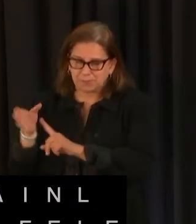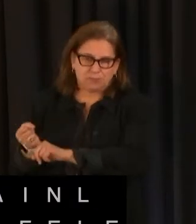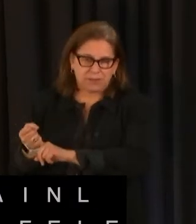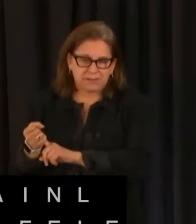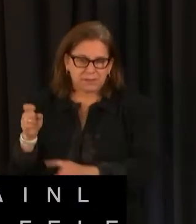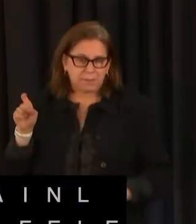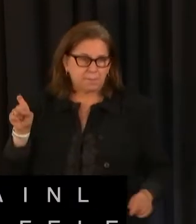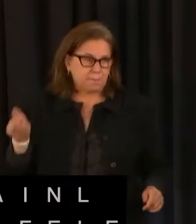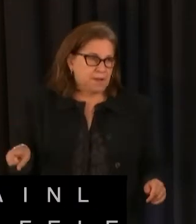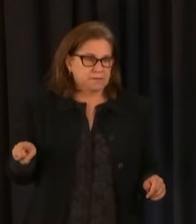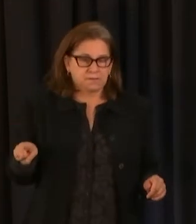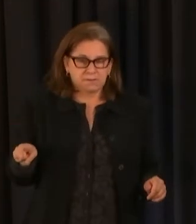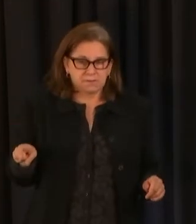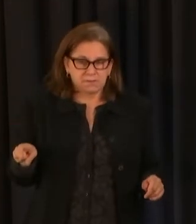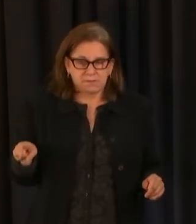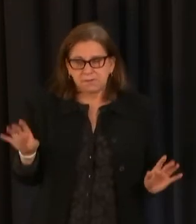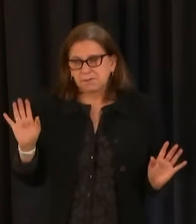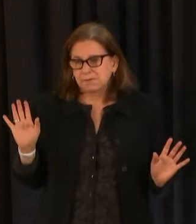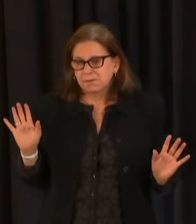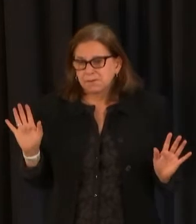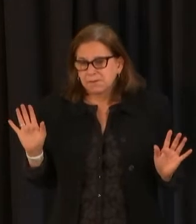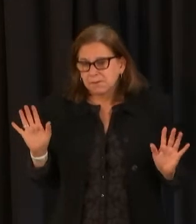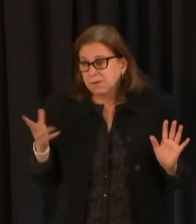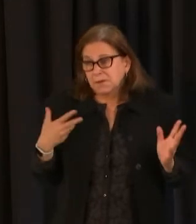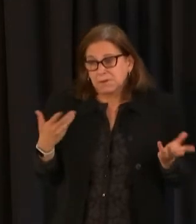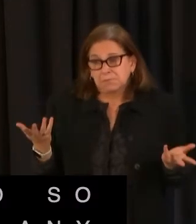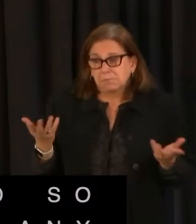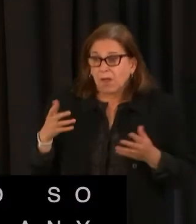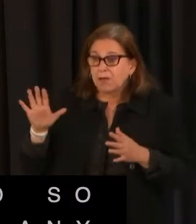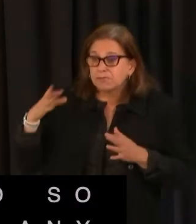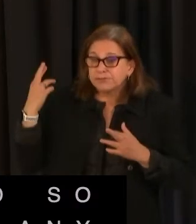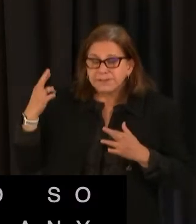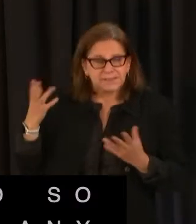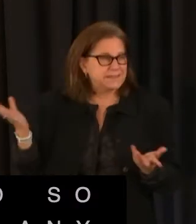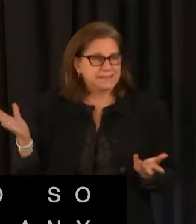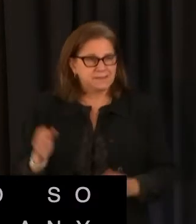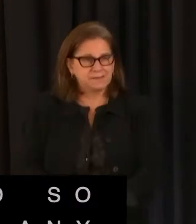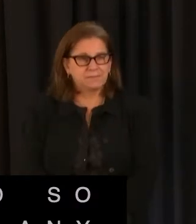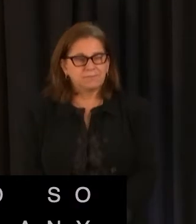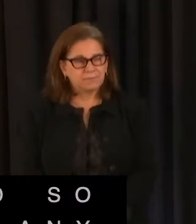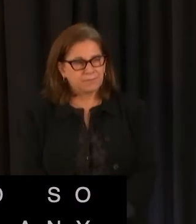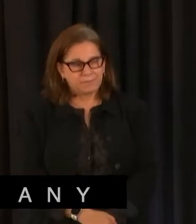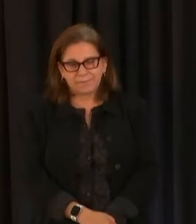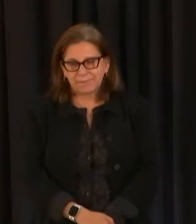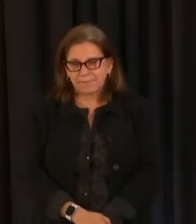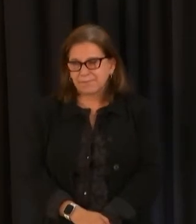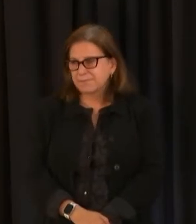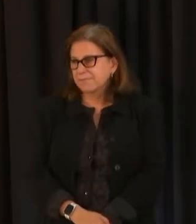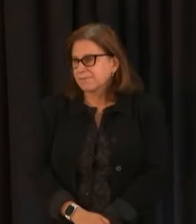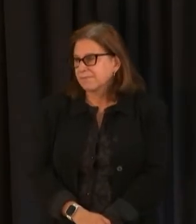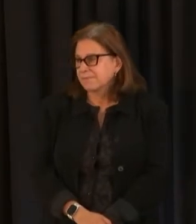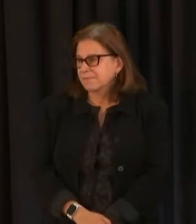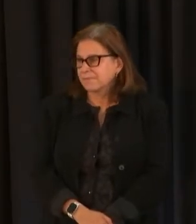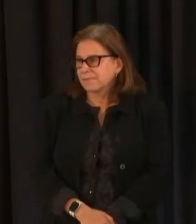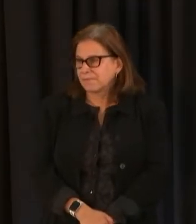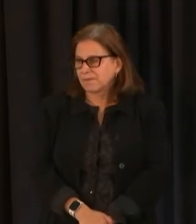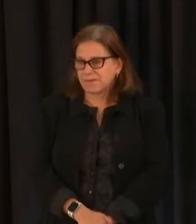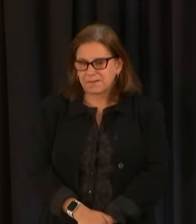if you have anything specific about the arrest motivation or the arrest reasons.